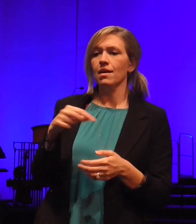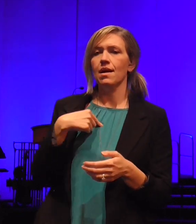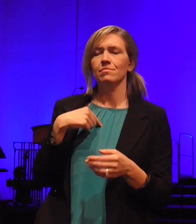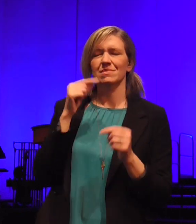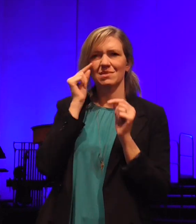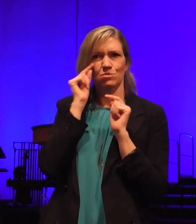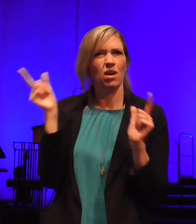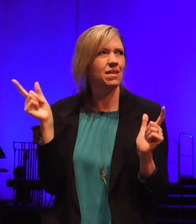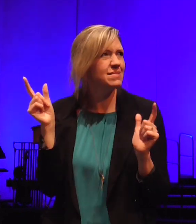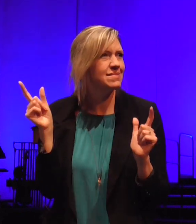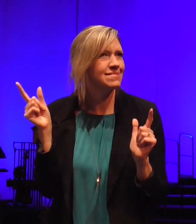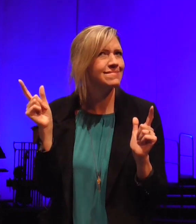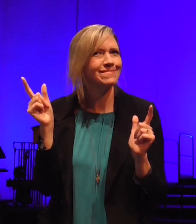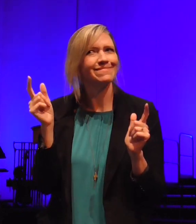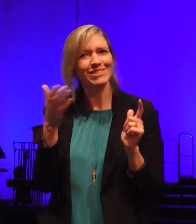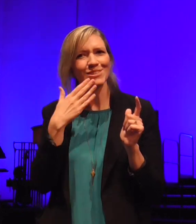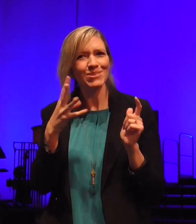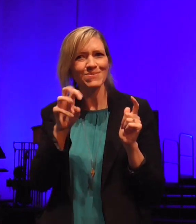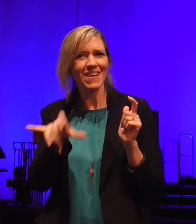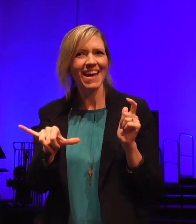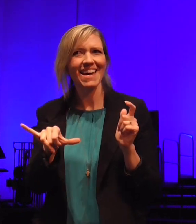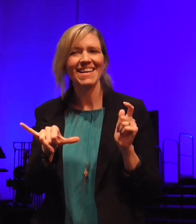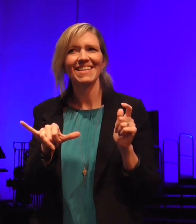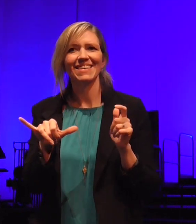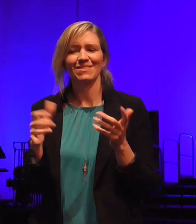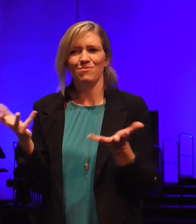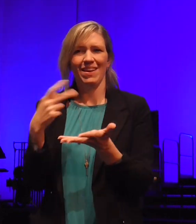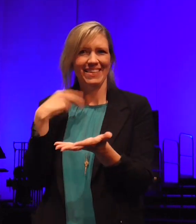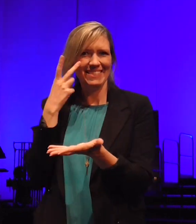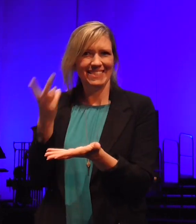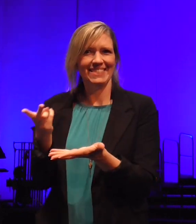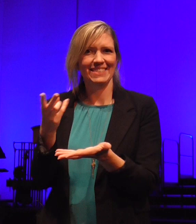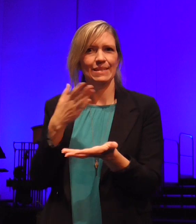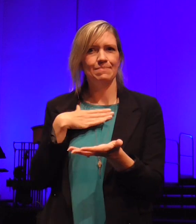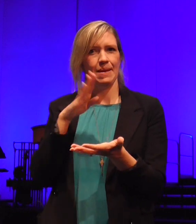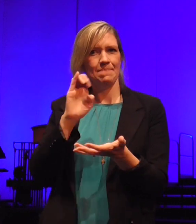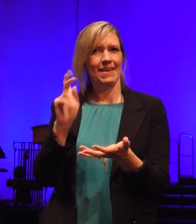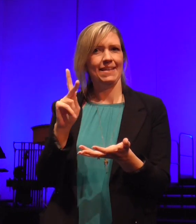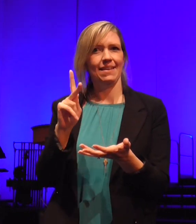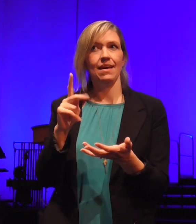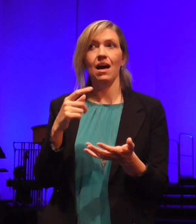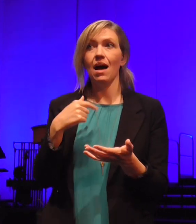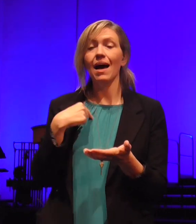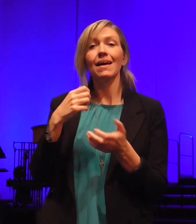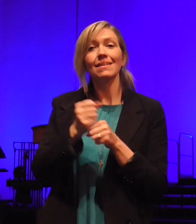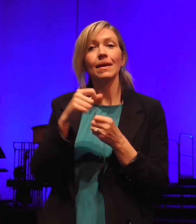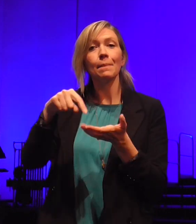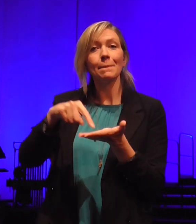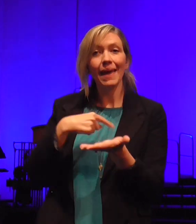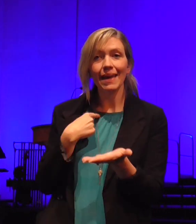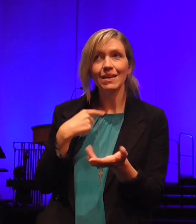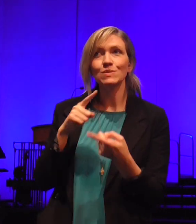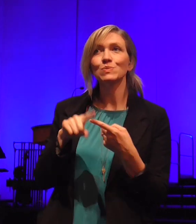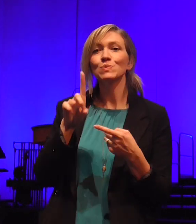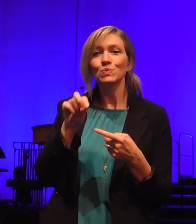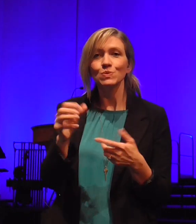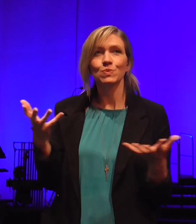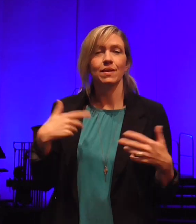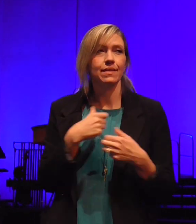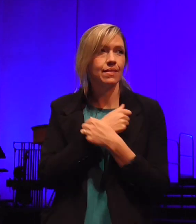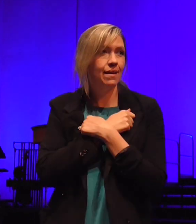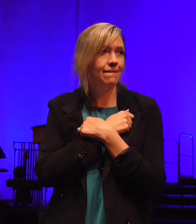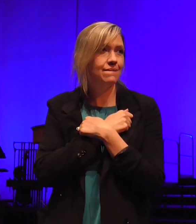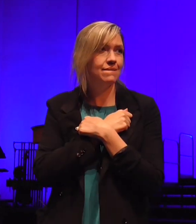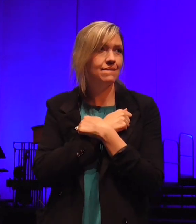surprised in a good way by what's there. I get paid to do what I love.